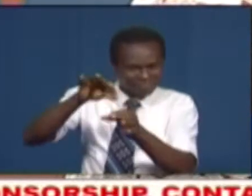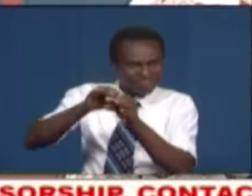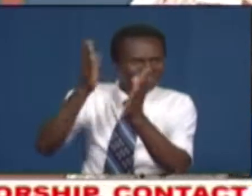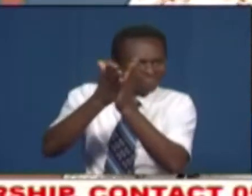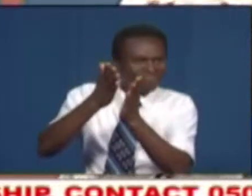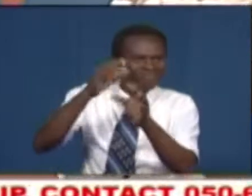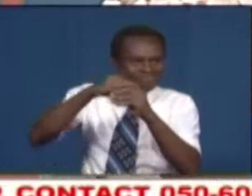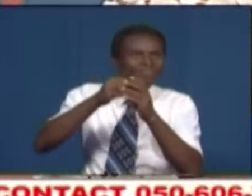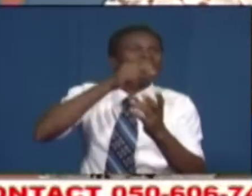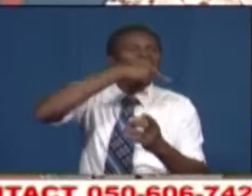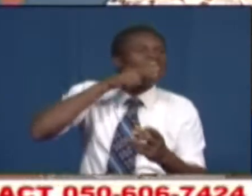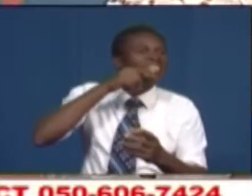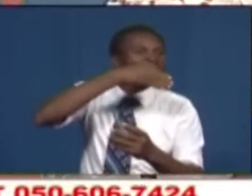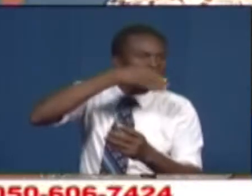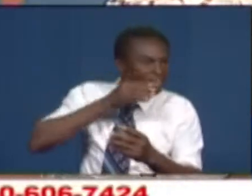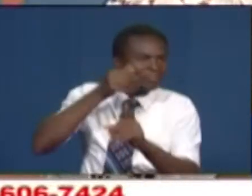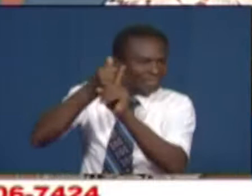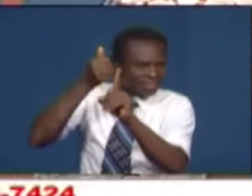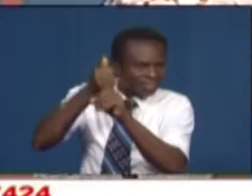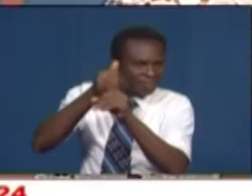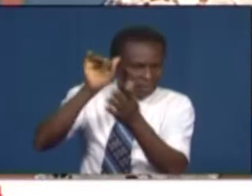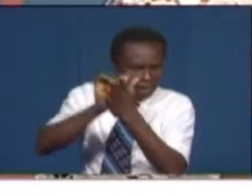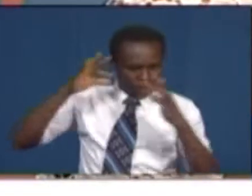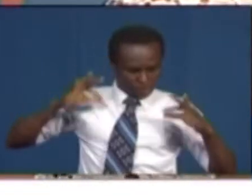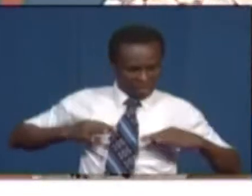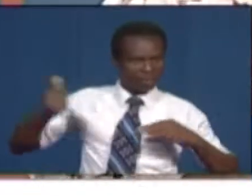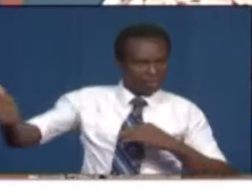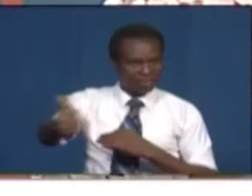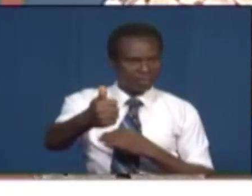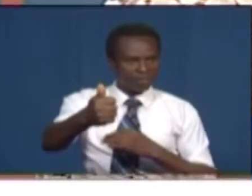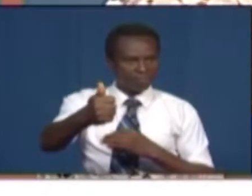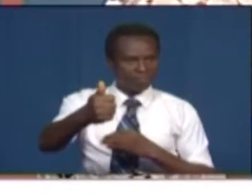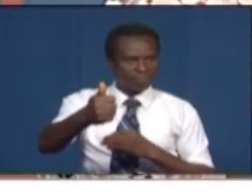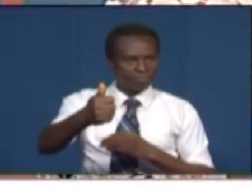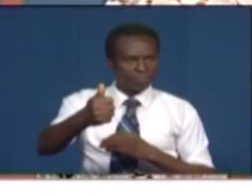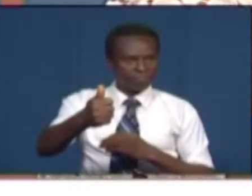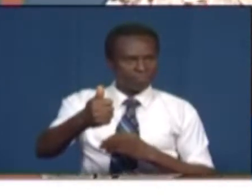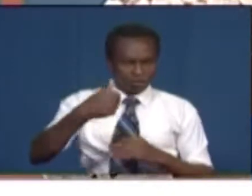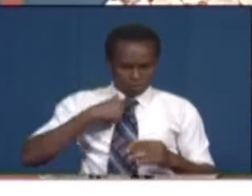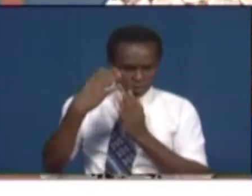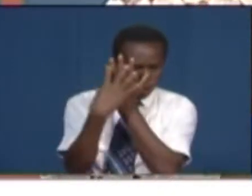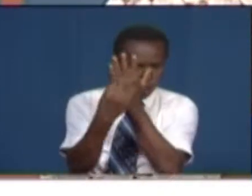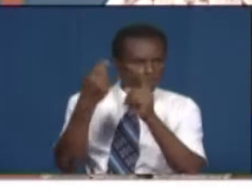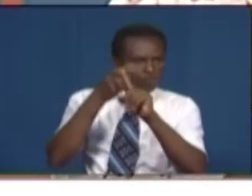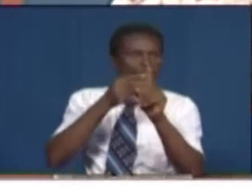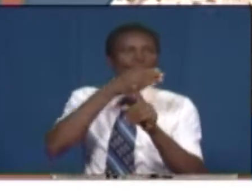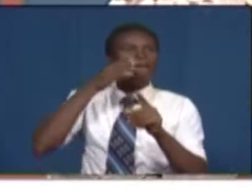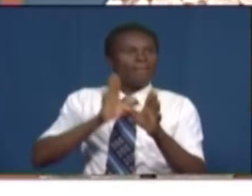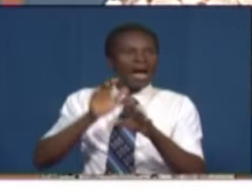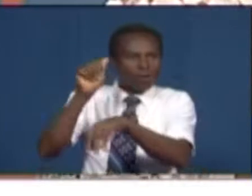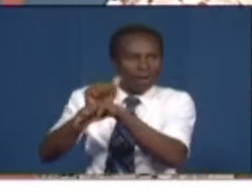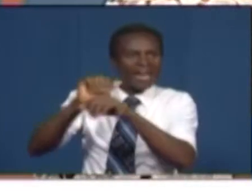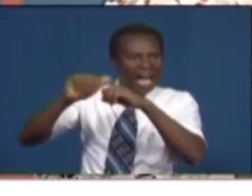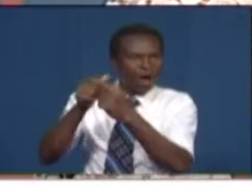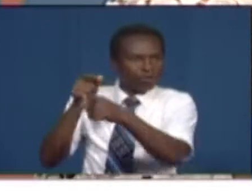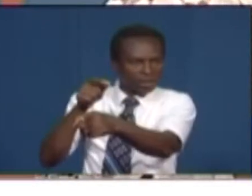farmers are giving us food from their farm to eat. Yeah. We have to appreciate the farmer, and then we have to appreciate also the plenty for